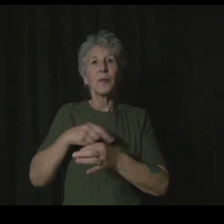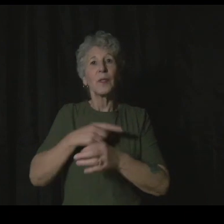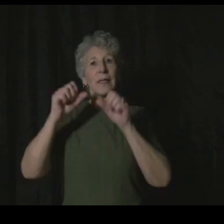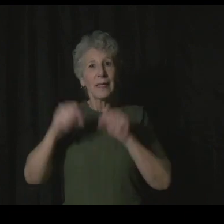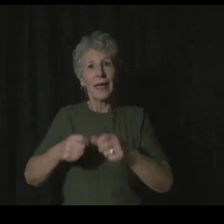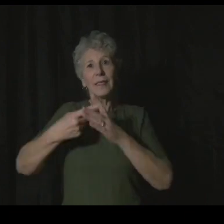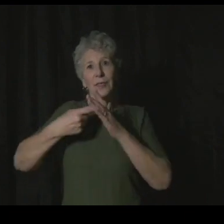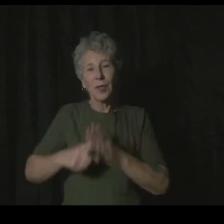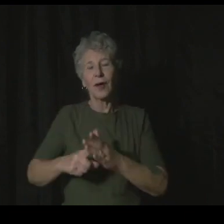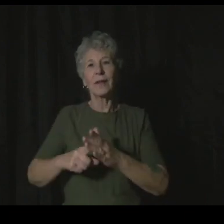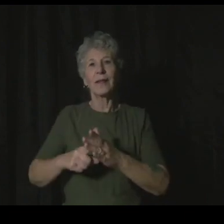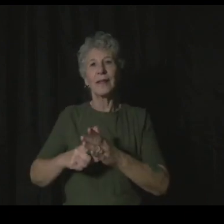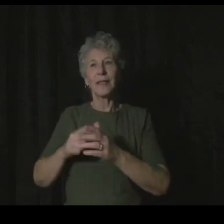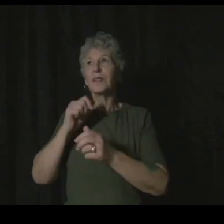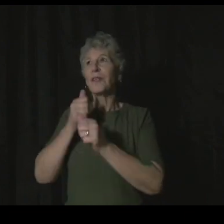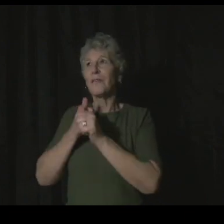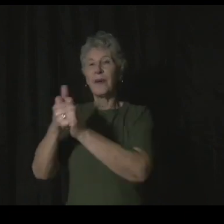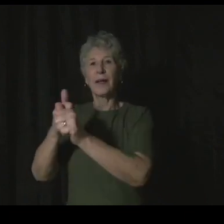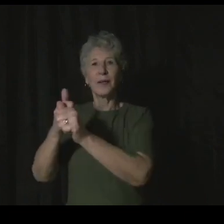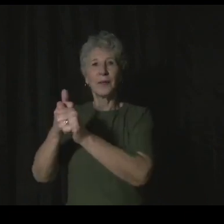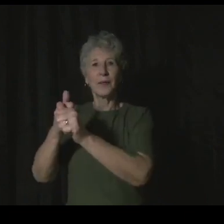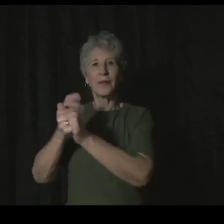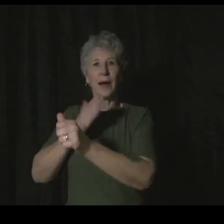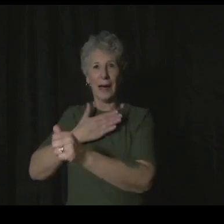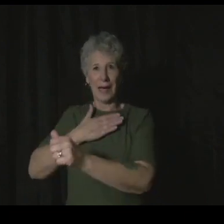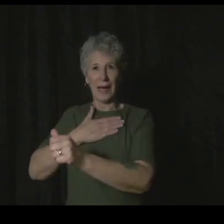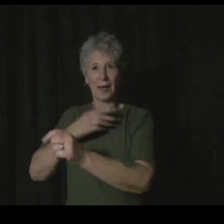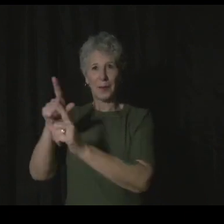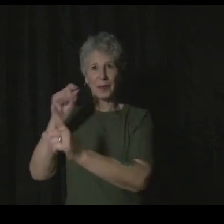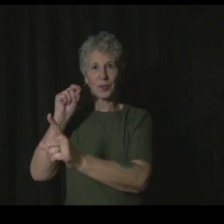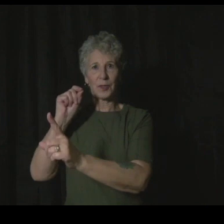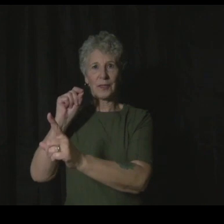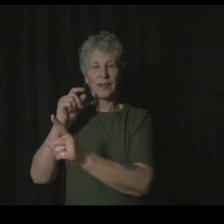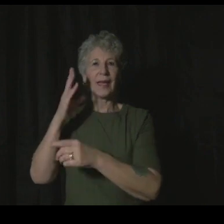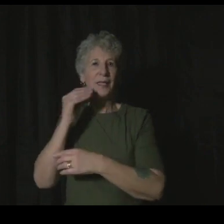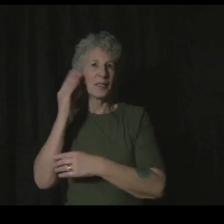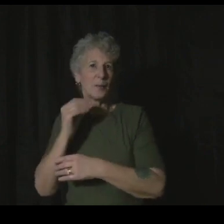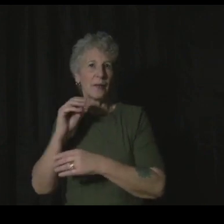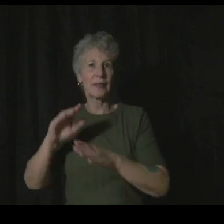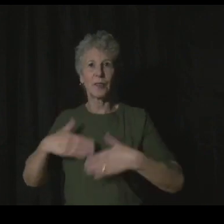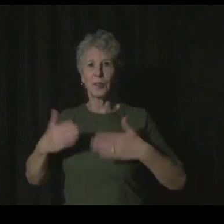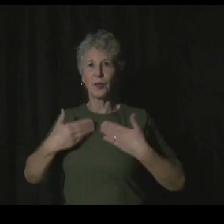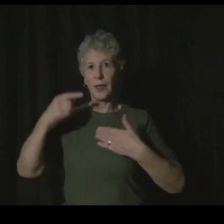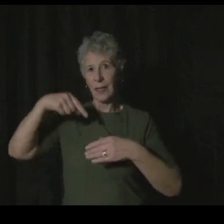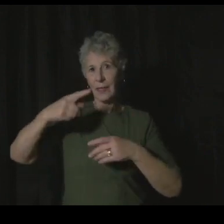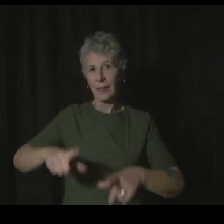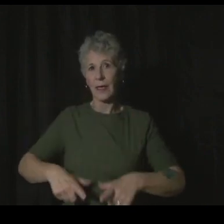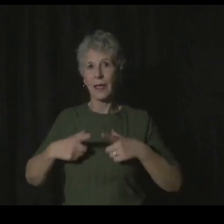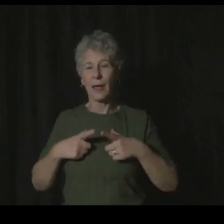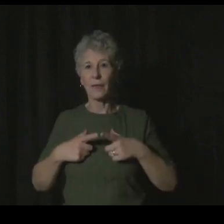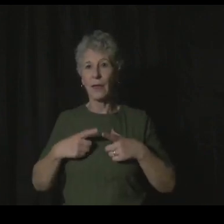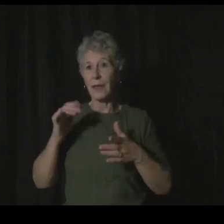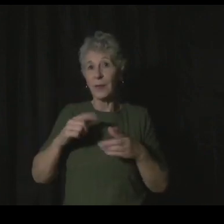to obey of our own will and thus experience the joy of this life. I mean,